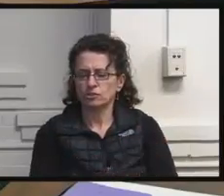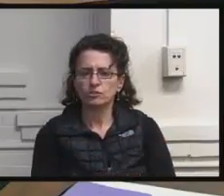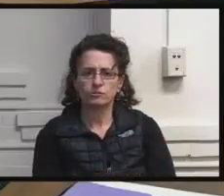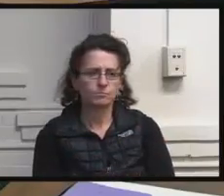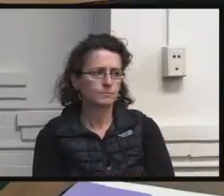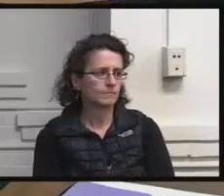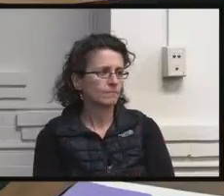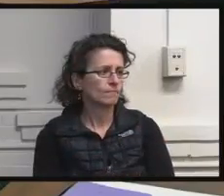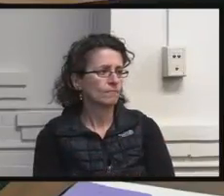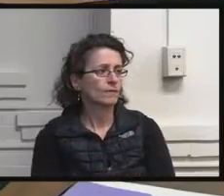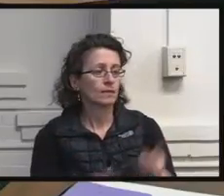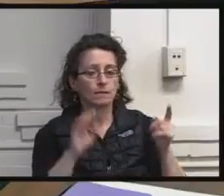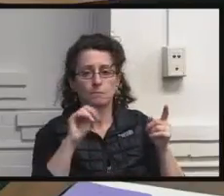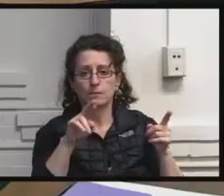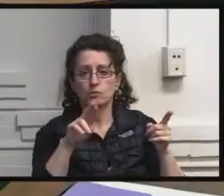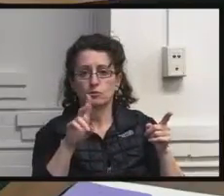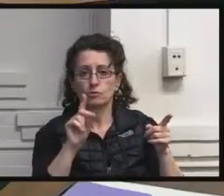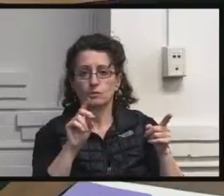Mr. DeGray?